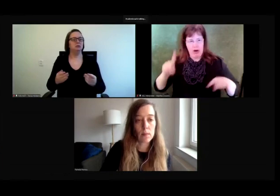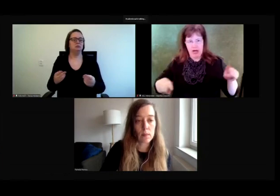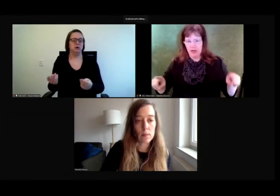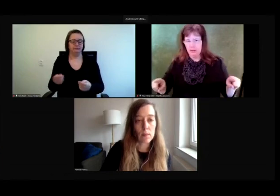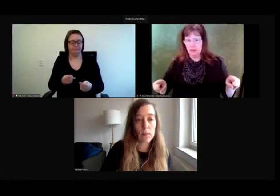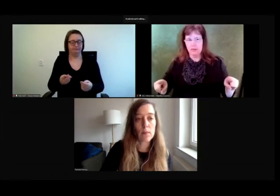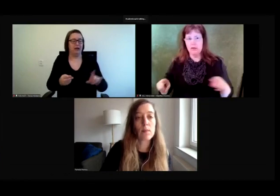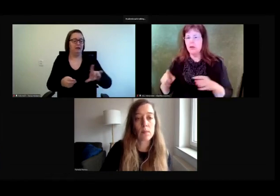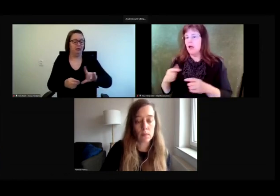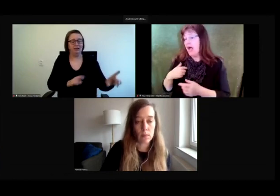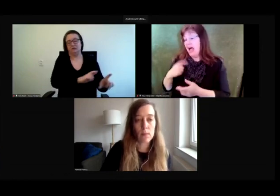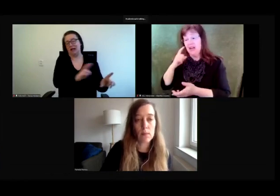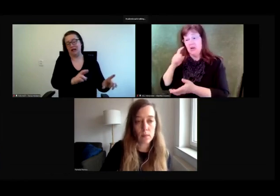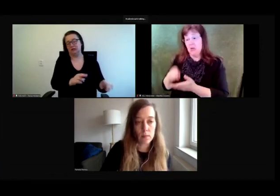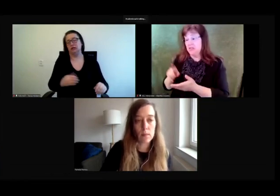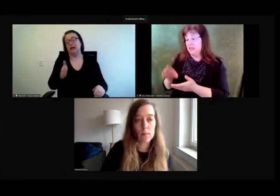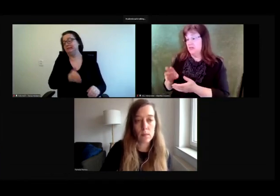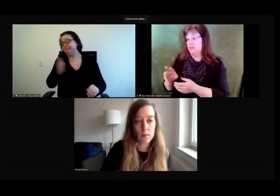well as left and right.